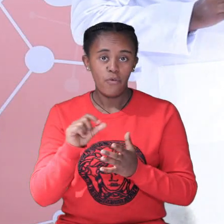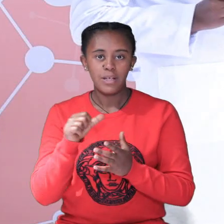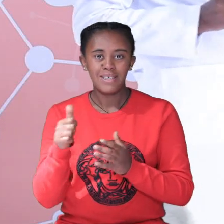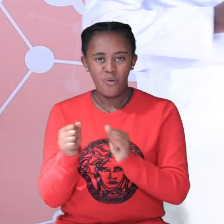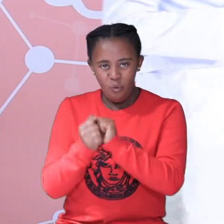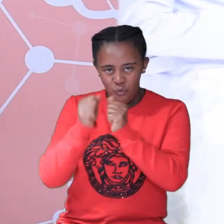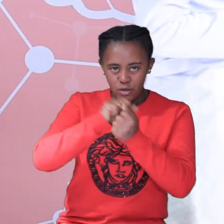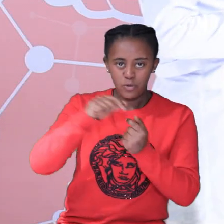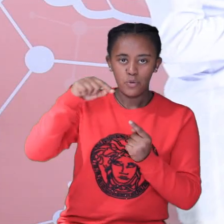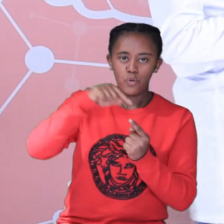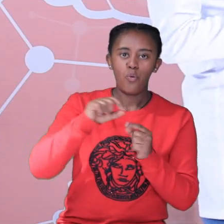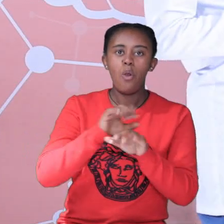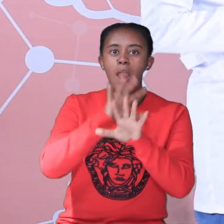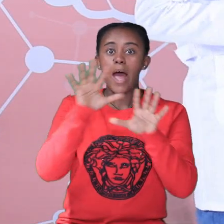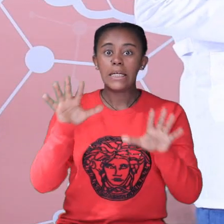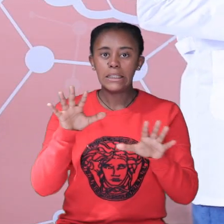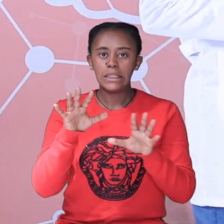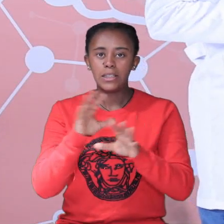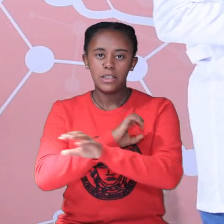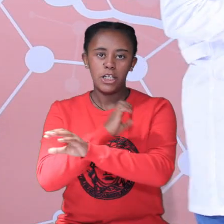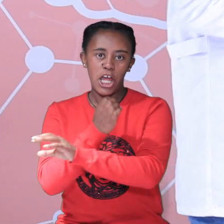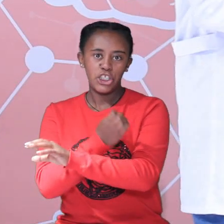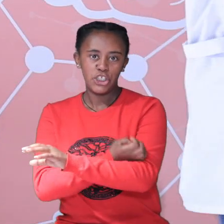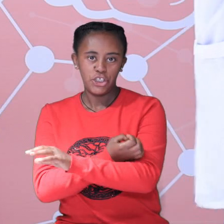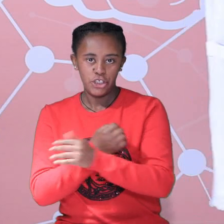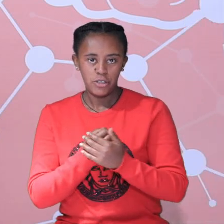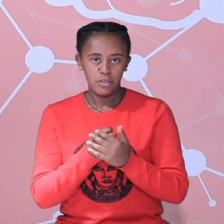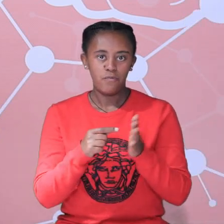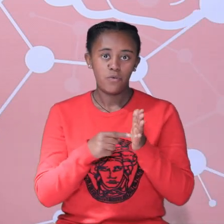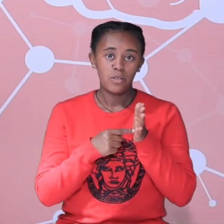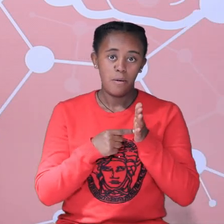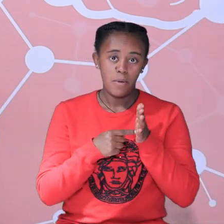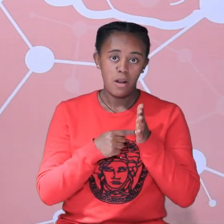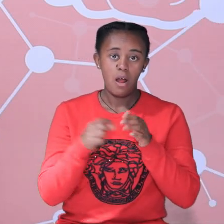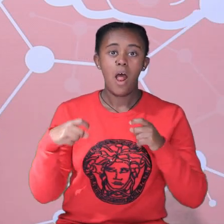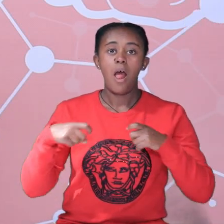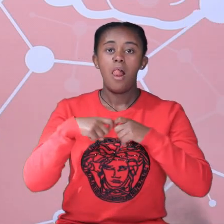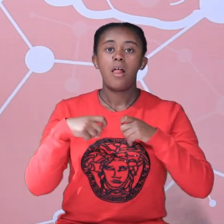light energy. For example, in an electric lamp,